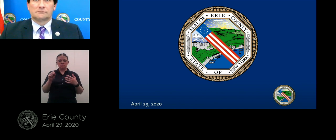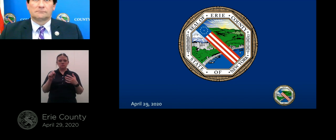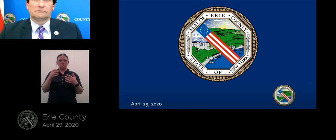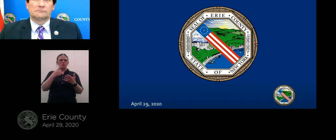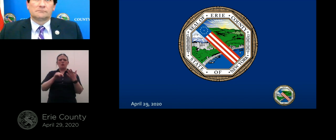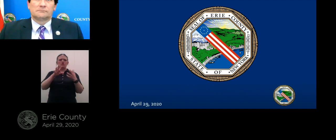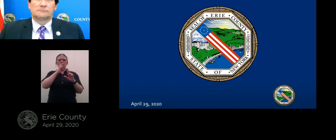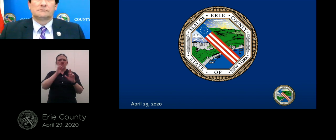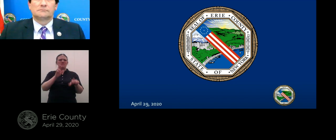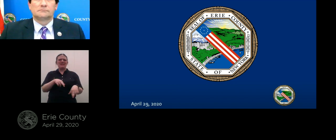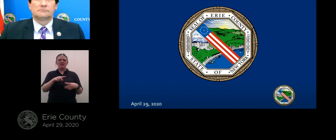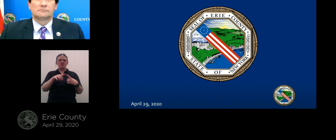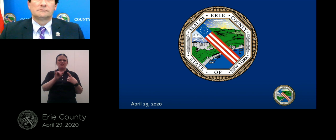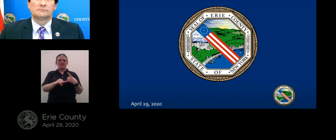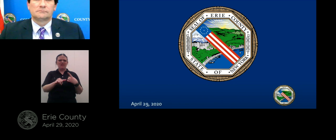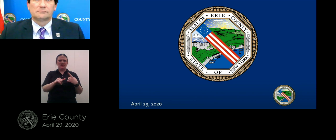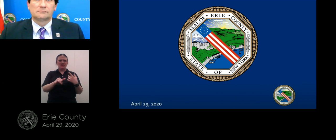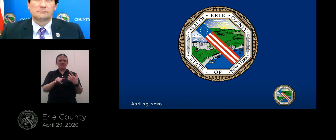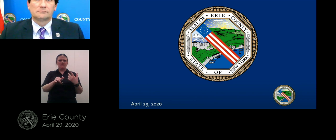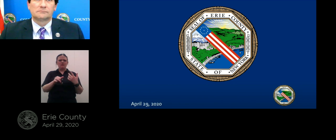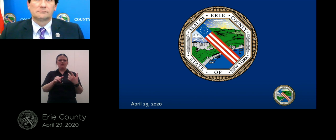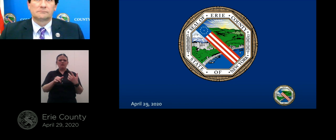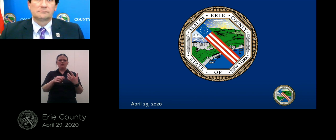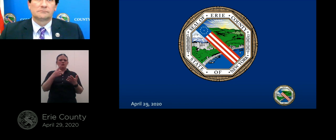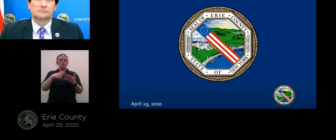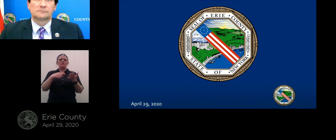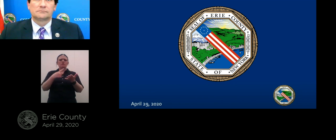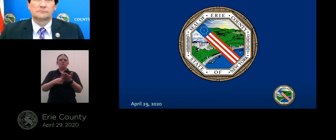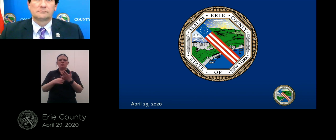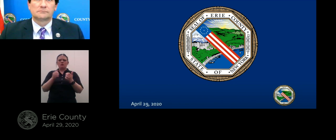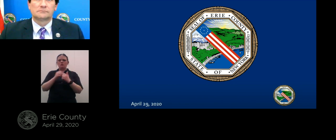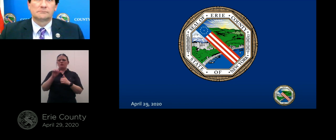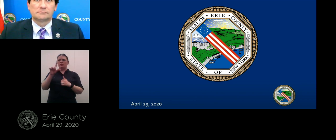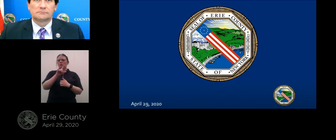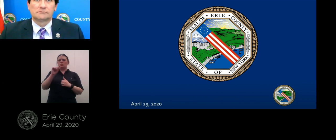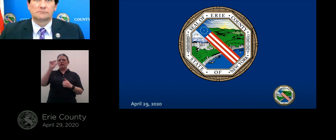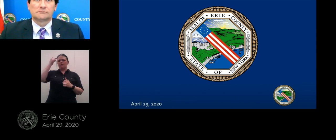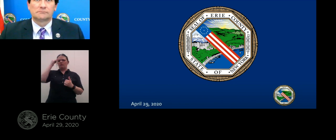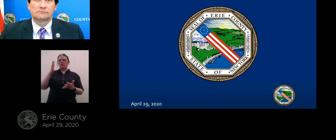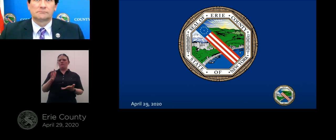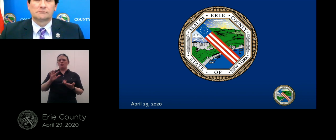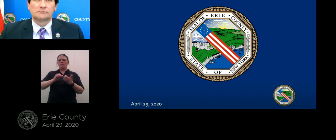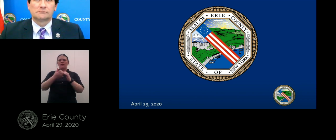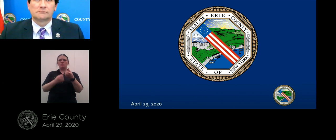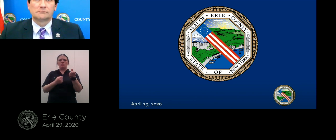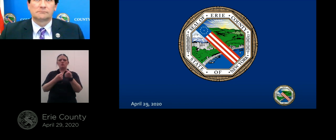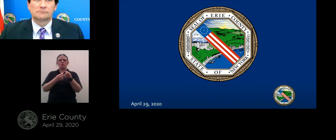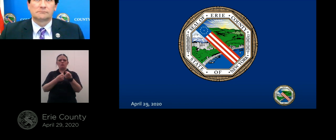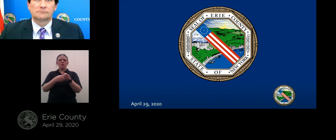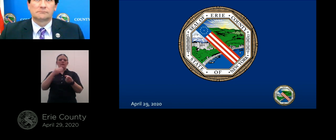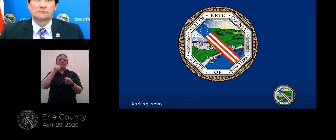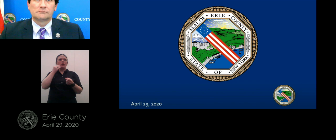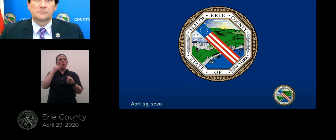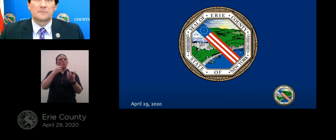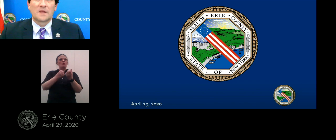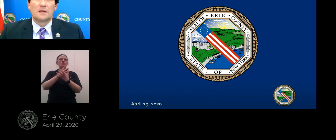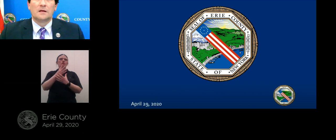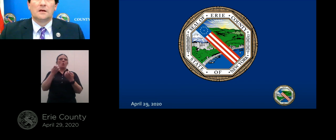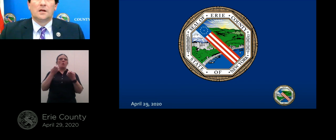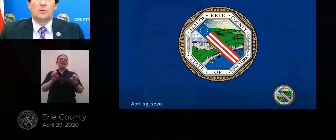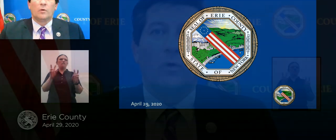reaction to that, and what have you discussed with the Lieutenant Governor about how to support these kinds of homegrown efforts by local